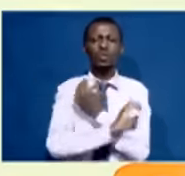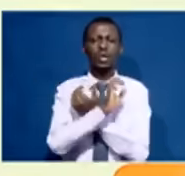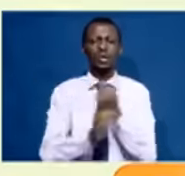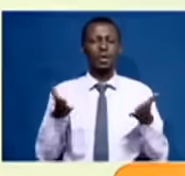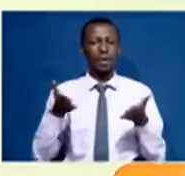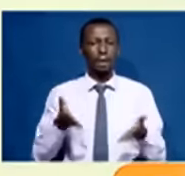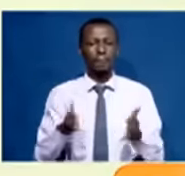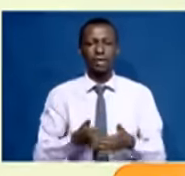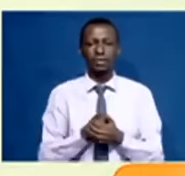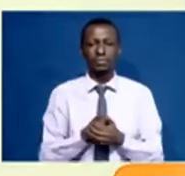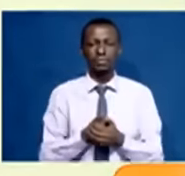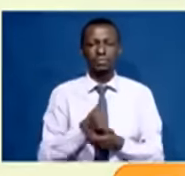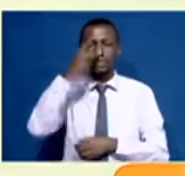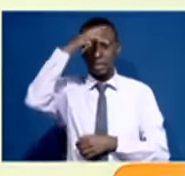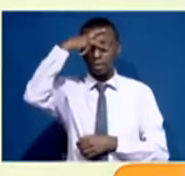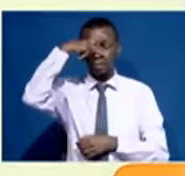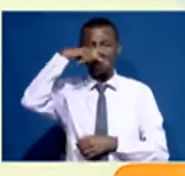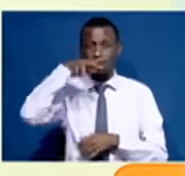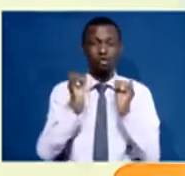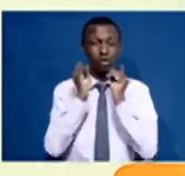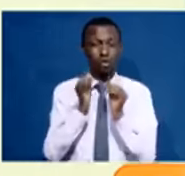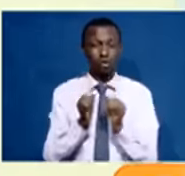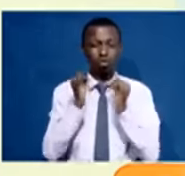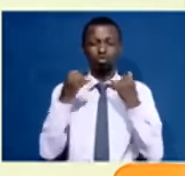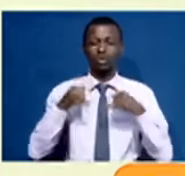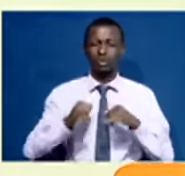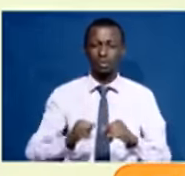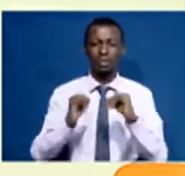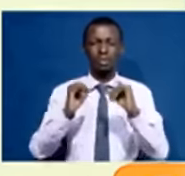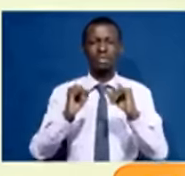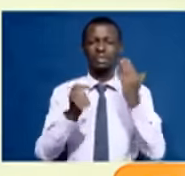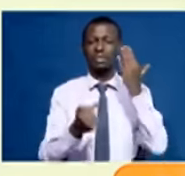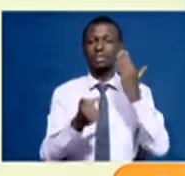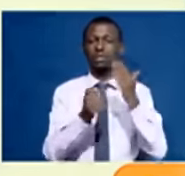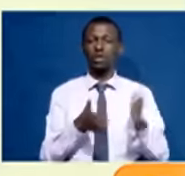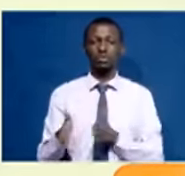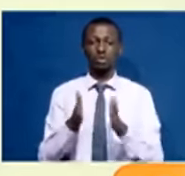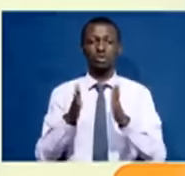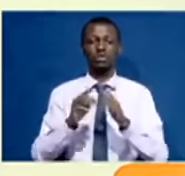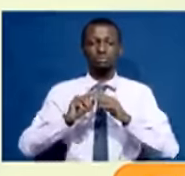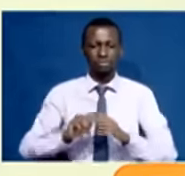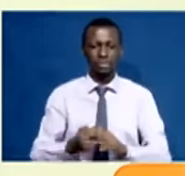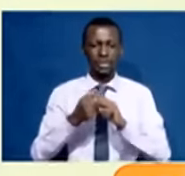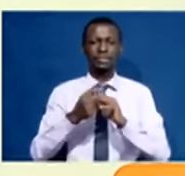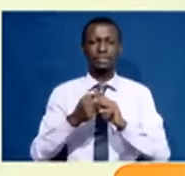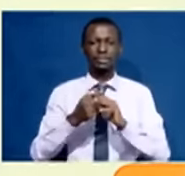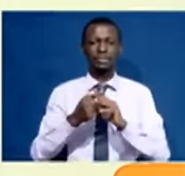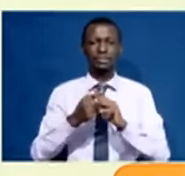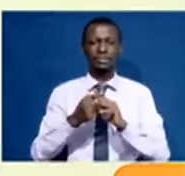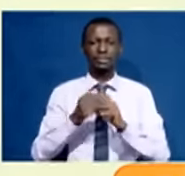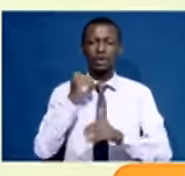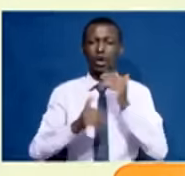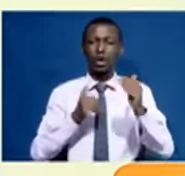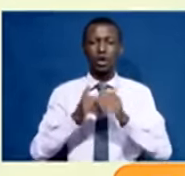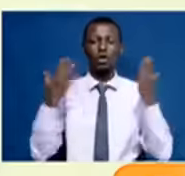implement this new policy, we have developed a digital platform to ensure that all